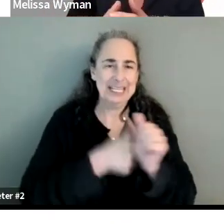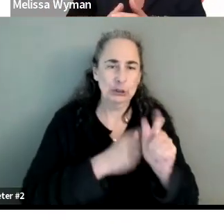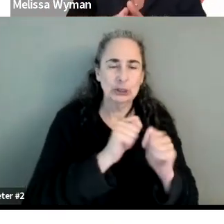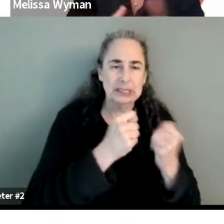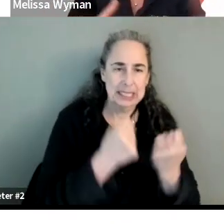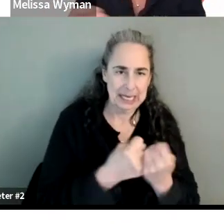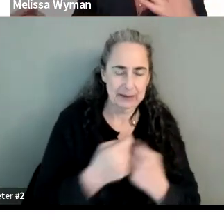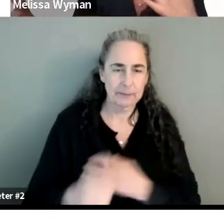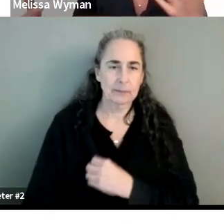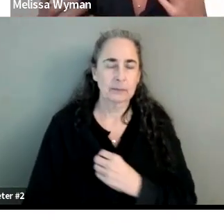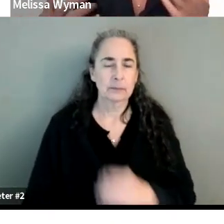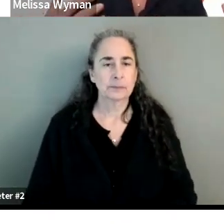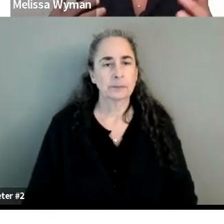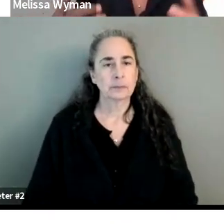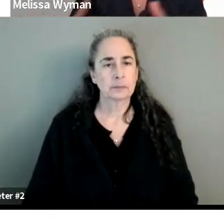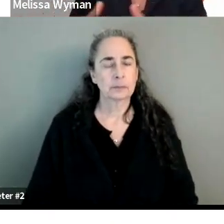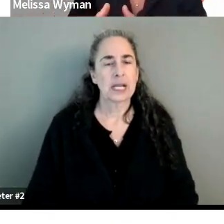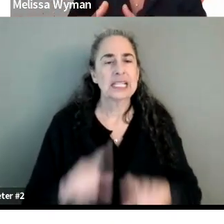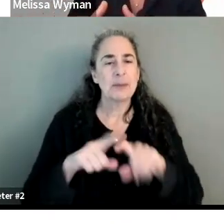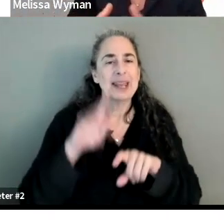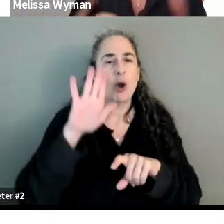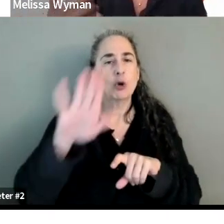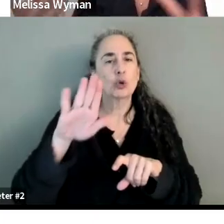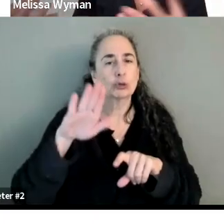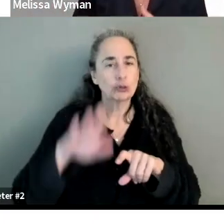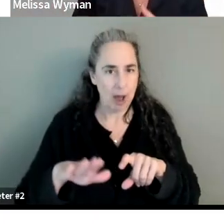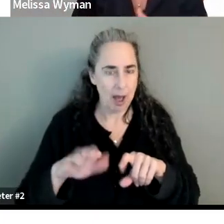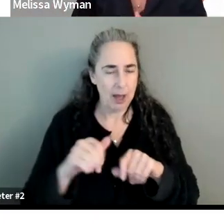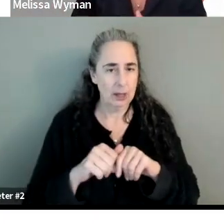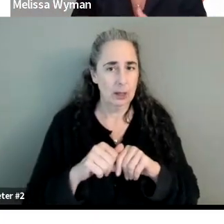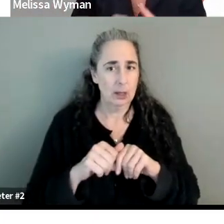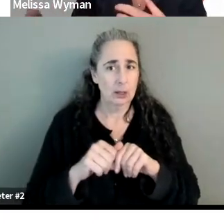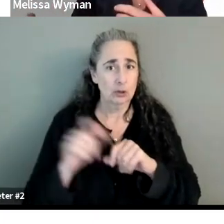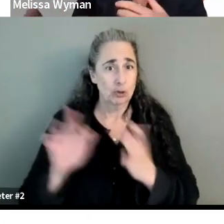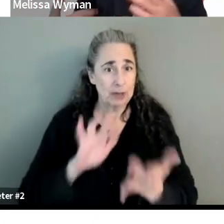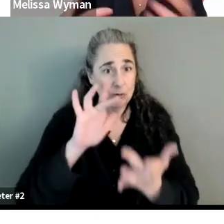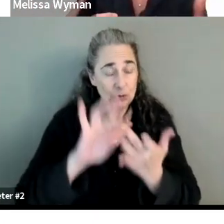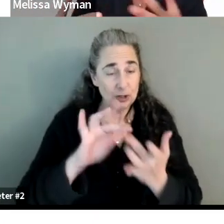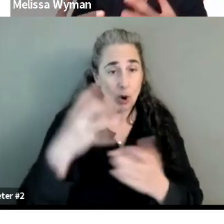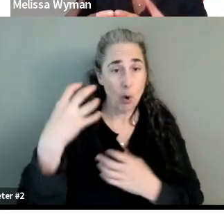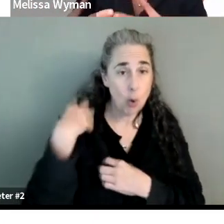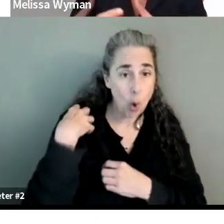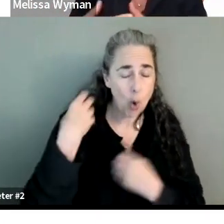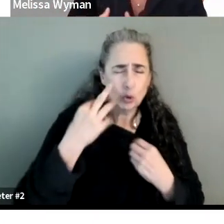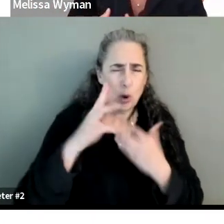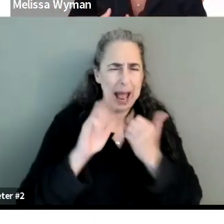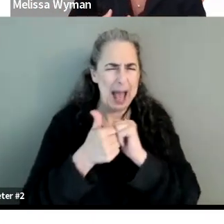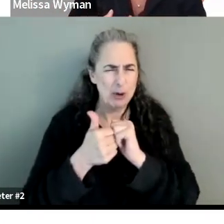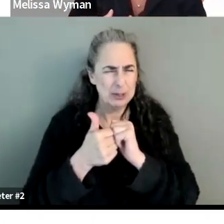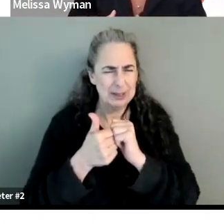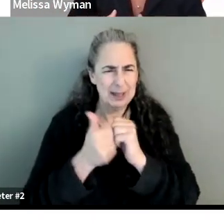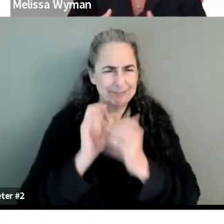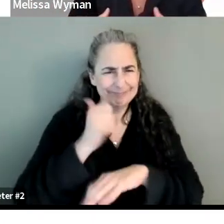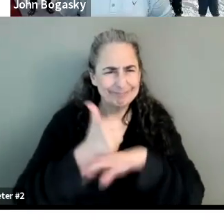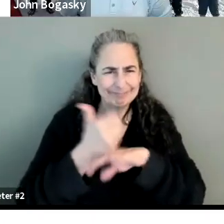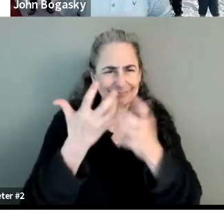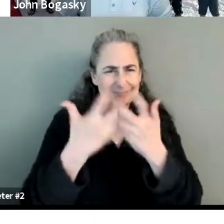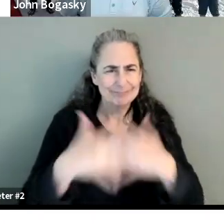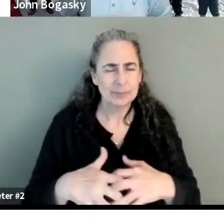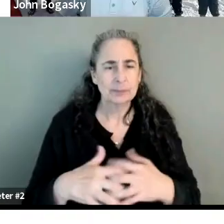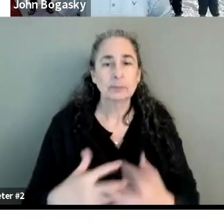team? Depending on your child, would they then reach out to the coaches, or how does that exactly work?